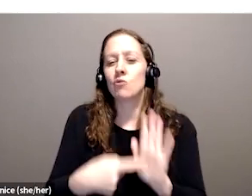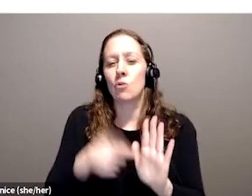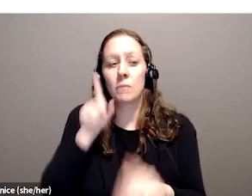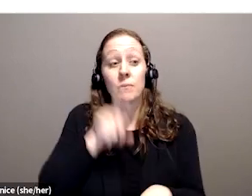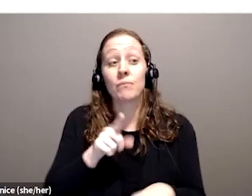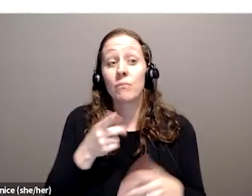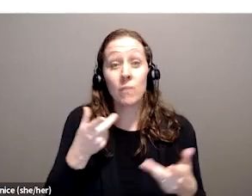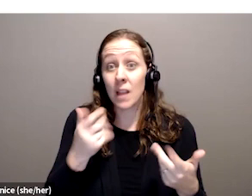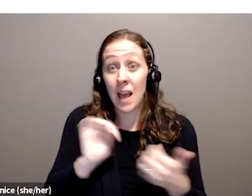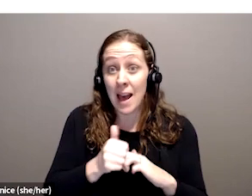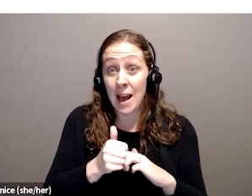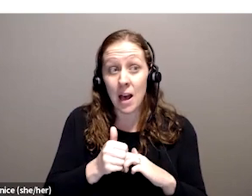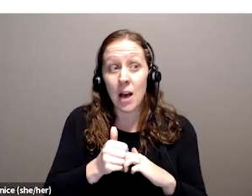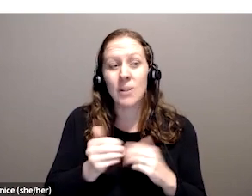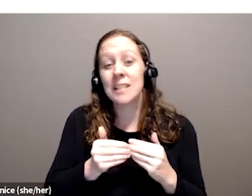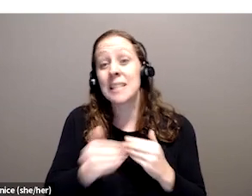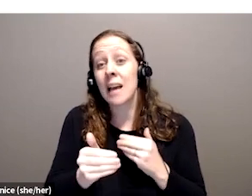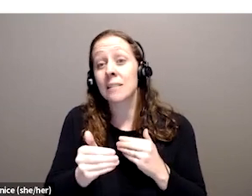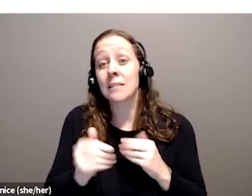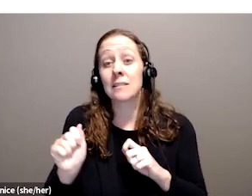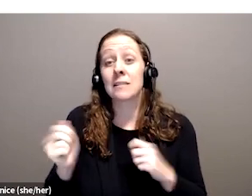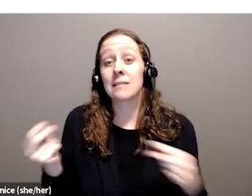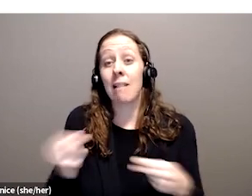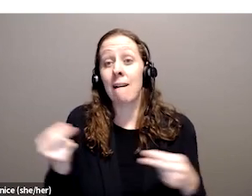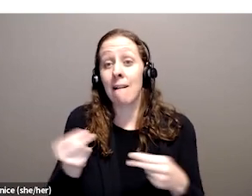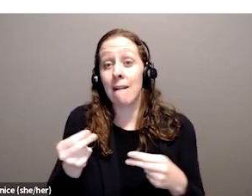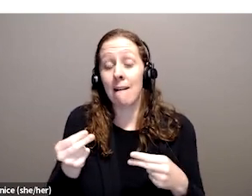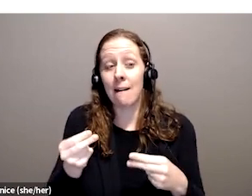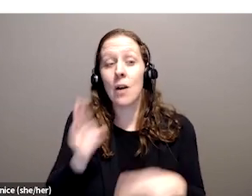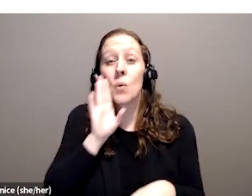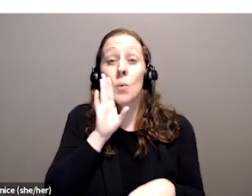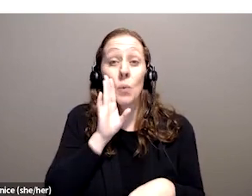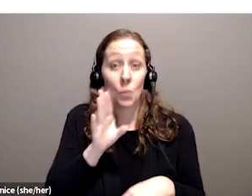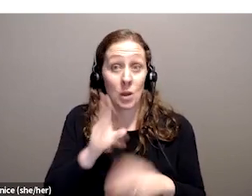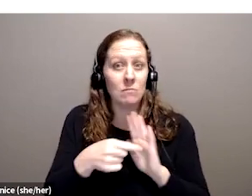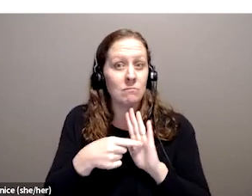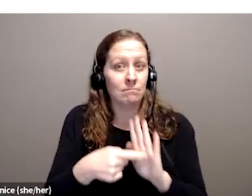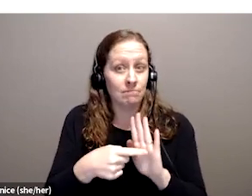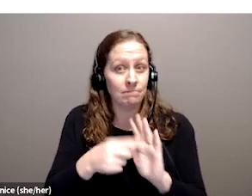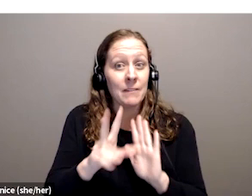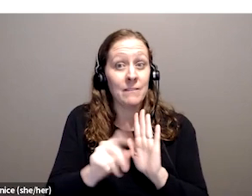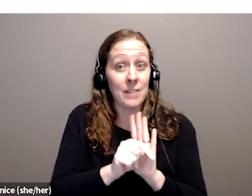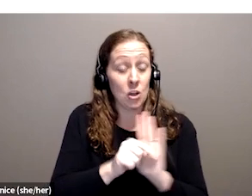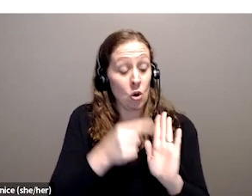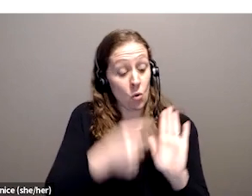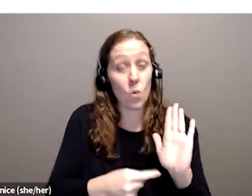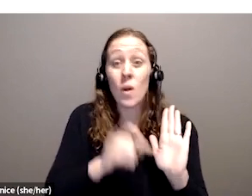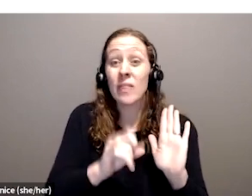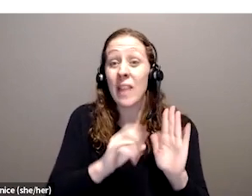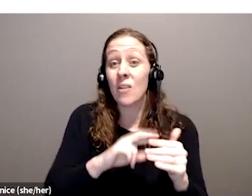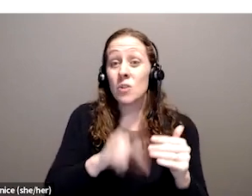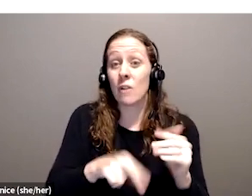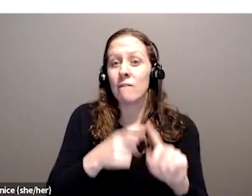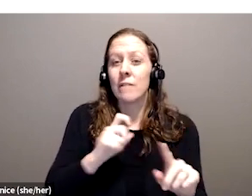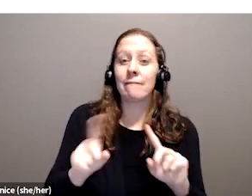instructions. Over the next few slides, we're going to present you with a short video based on findings that emerged directly from the first